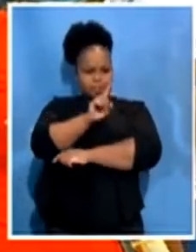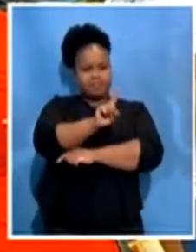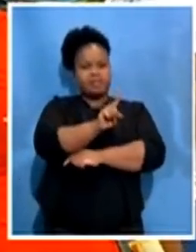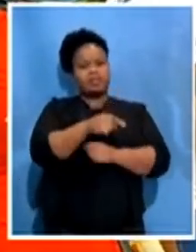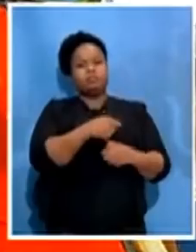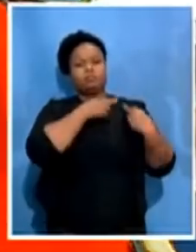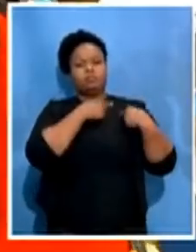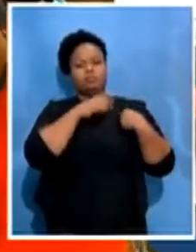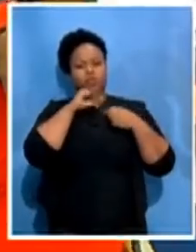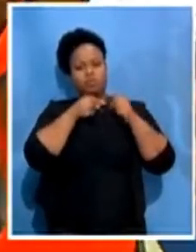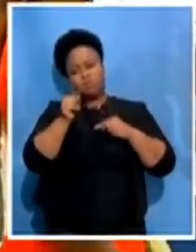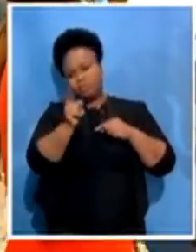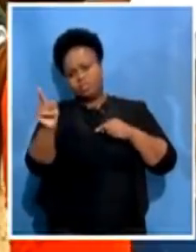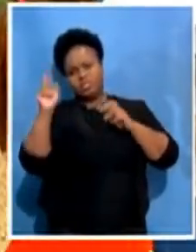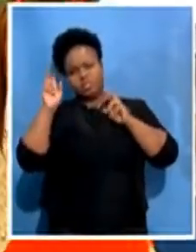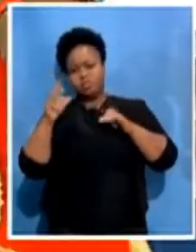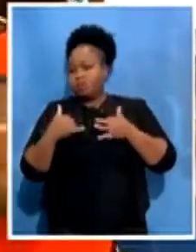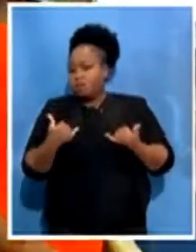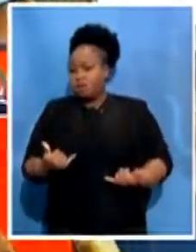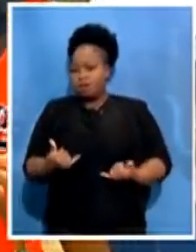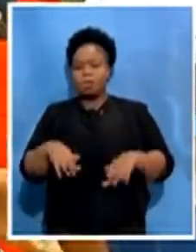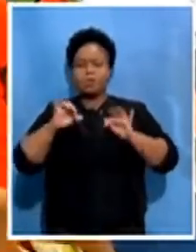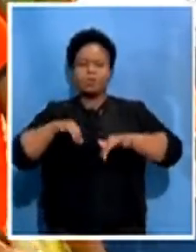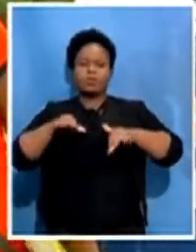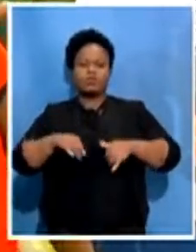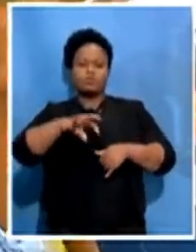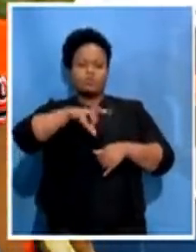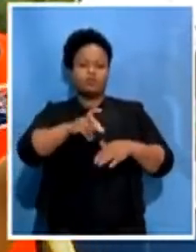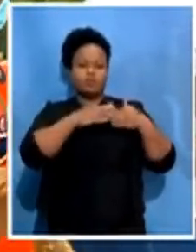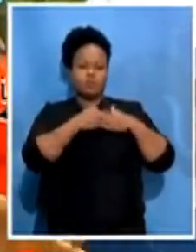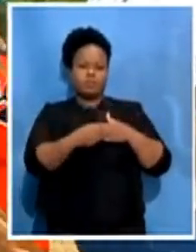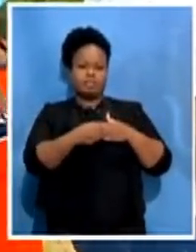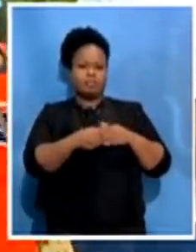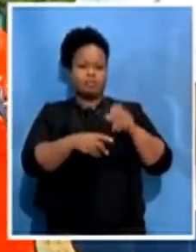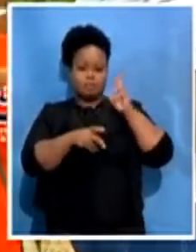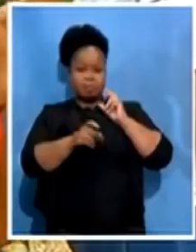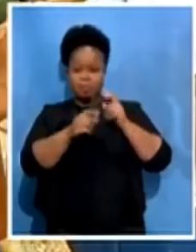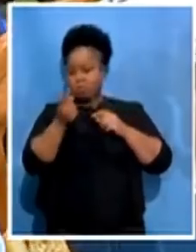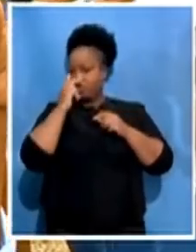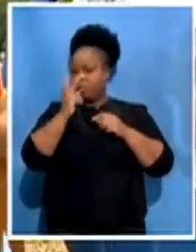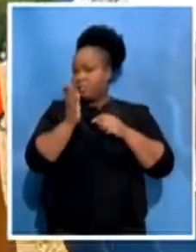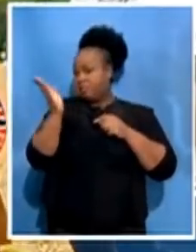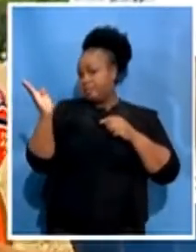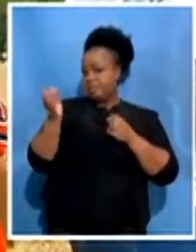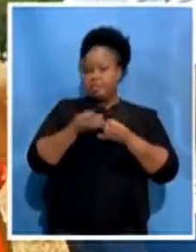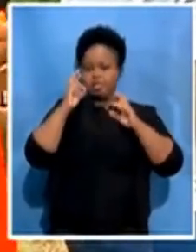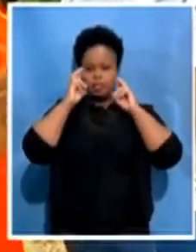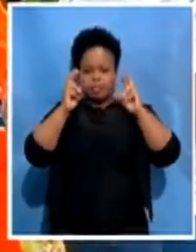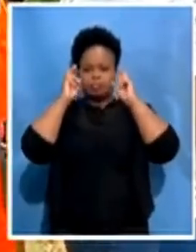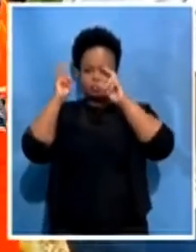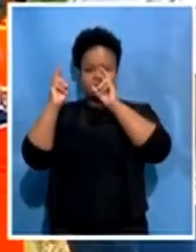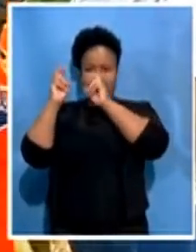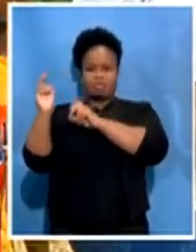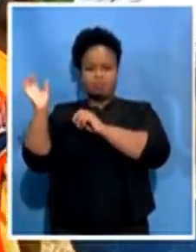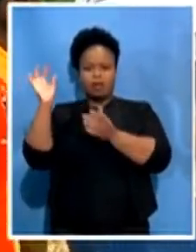point, we're waiting for the provincial leadership to get here. But as you can see, there's several buses around around here. People have been ferried from